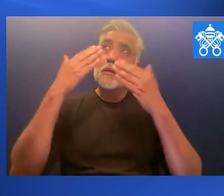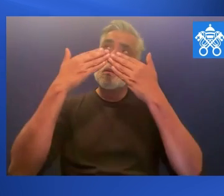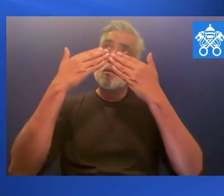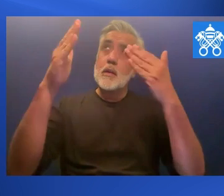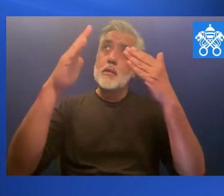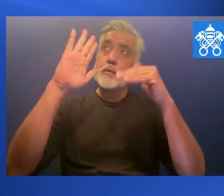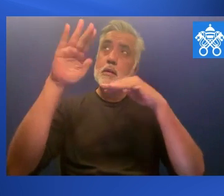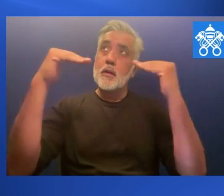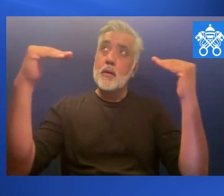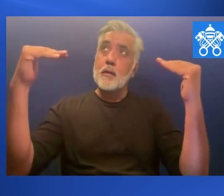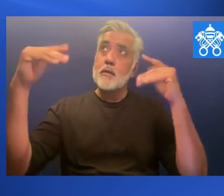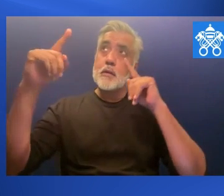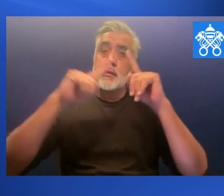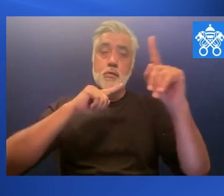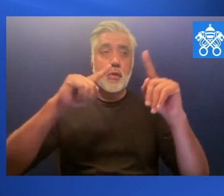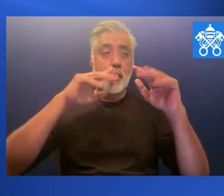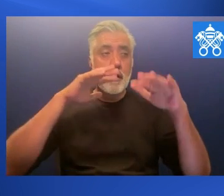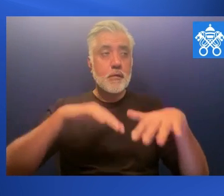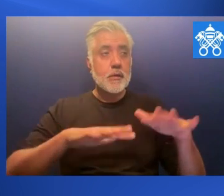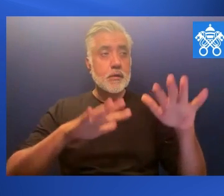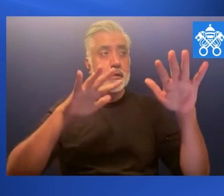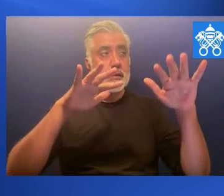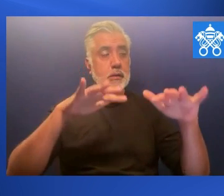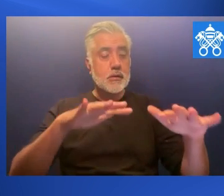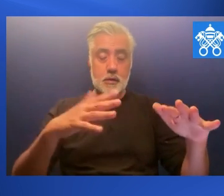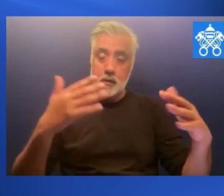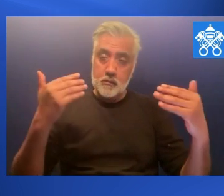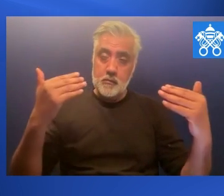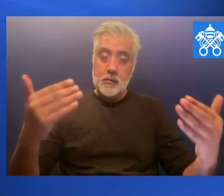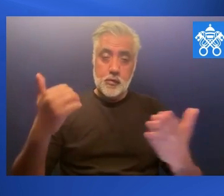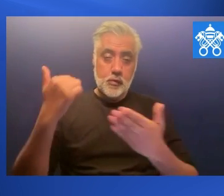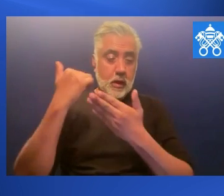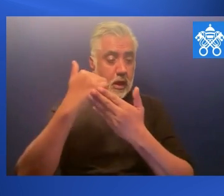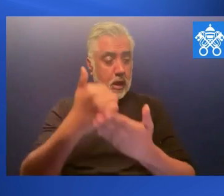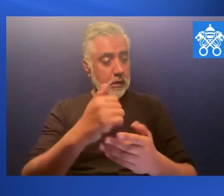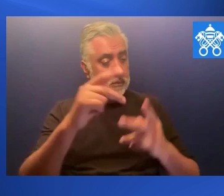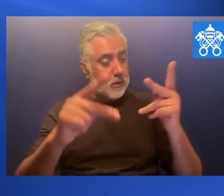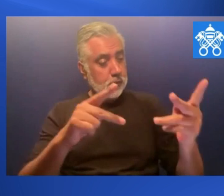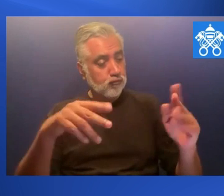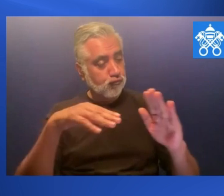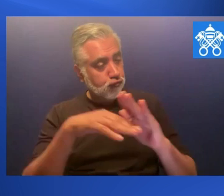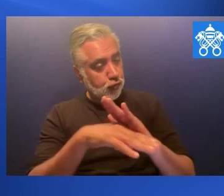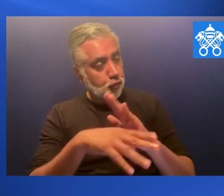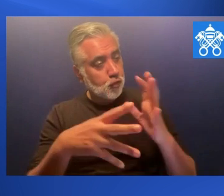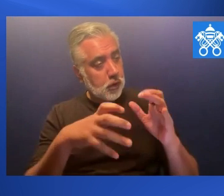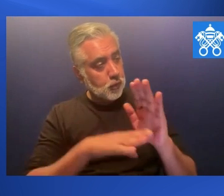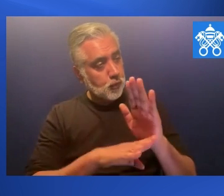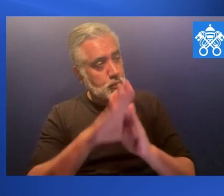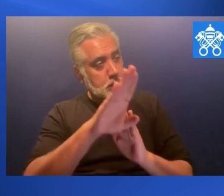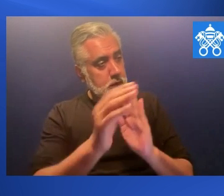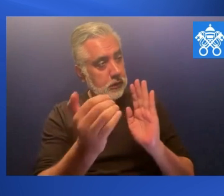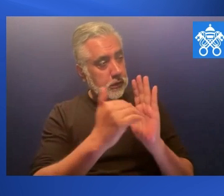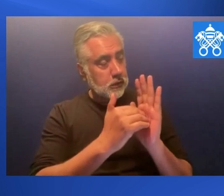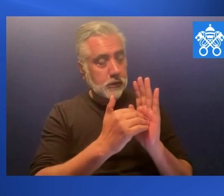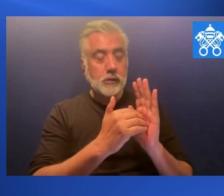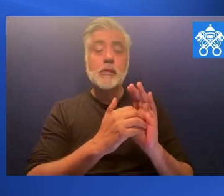Loving Mother of our Redeemer, Gate of Heaven, Star of the Sea, hasten to aid thy fallen people